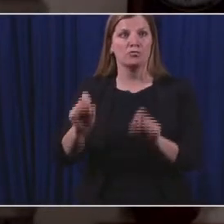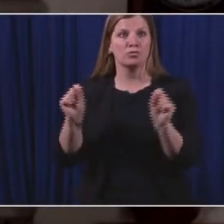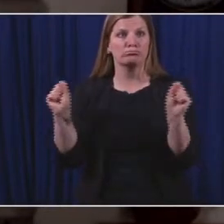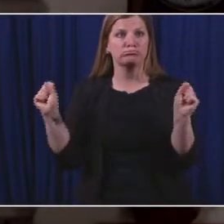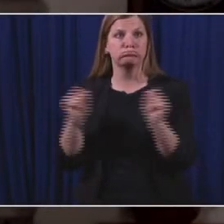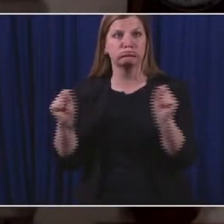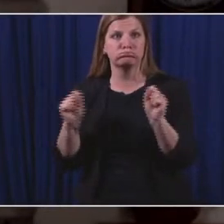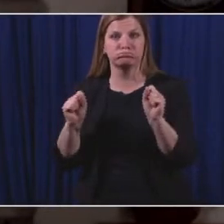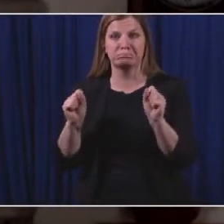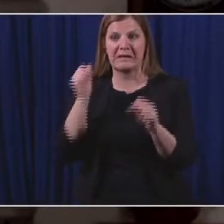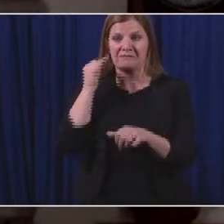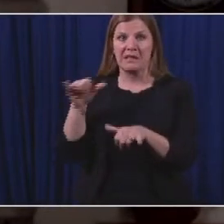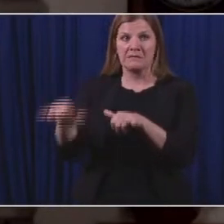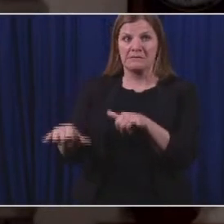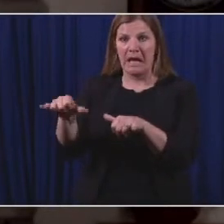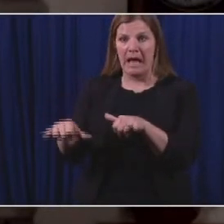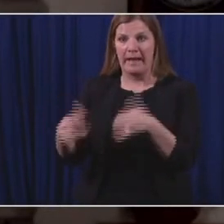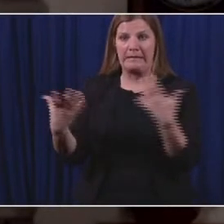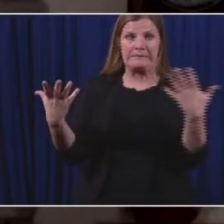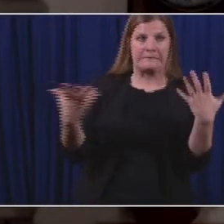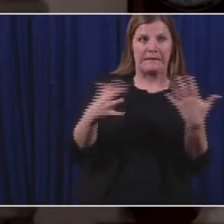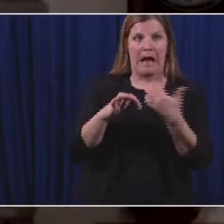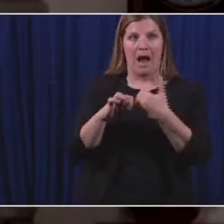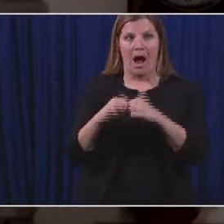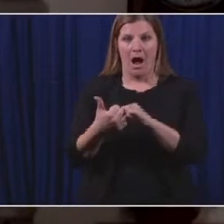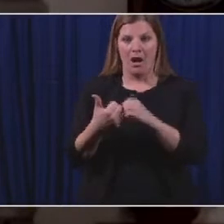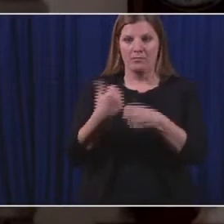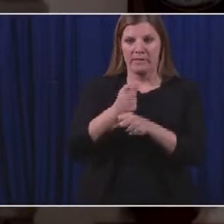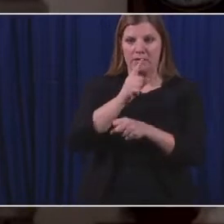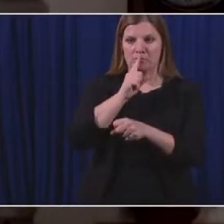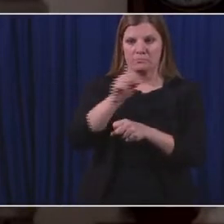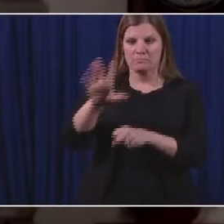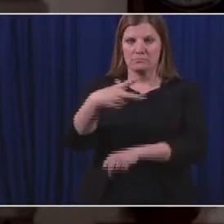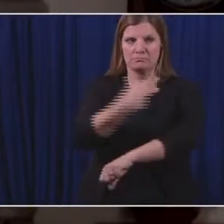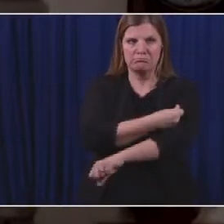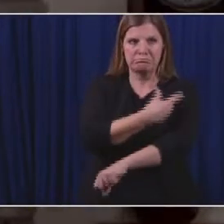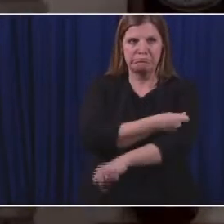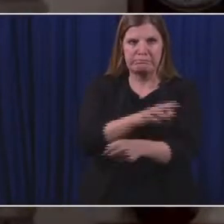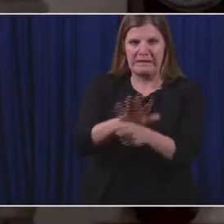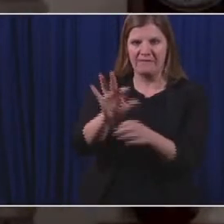get covered. So we'll have more information on that as we go forward.